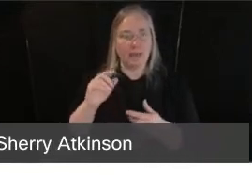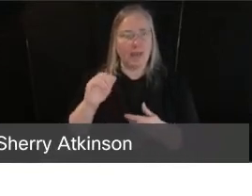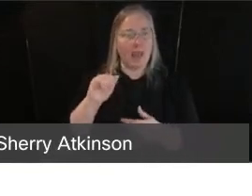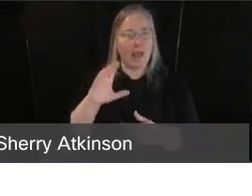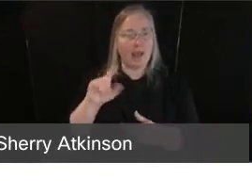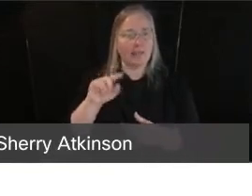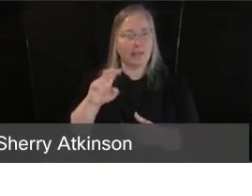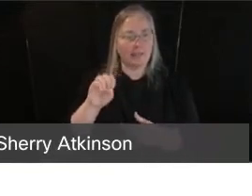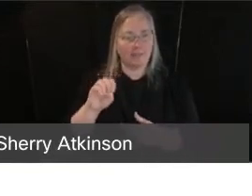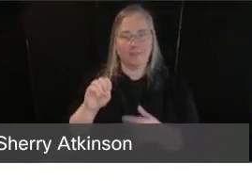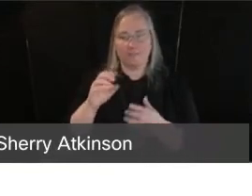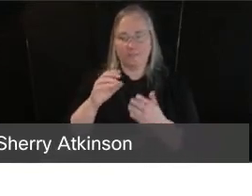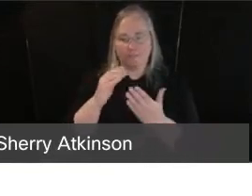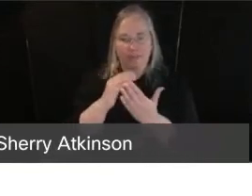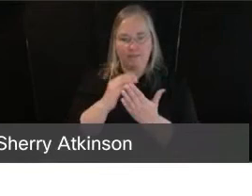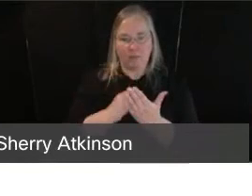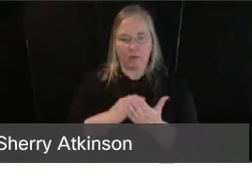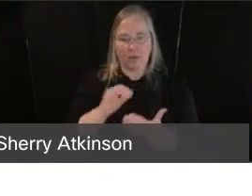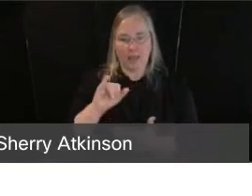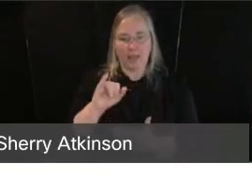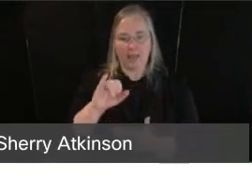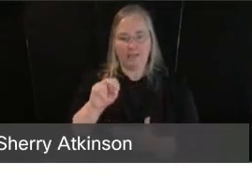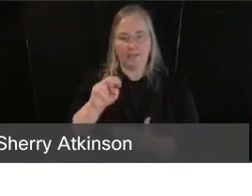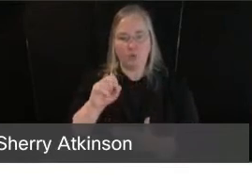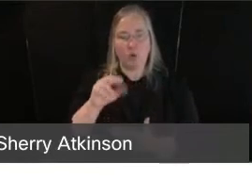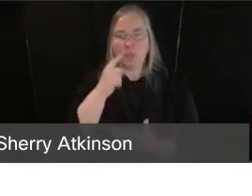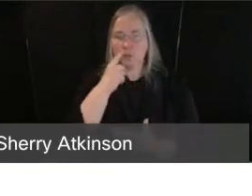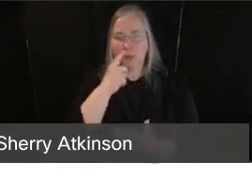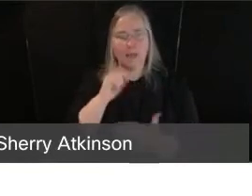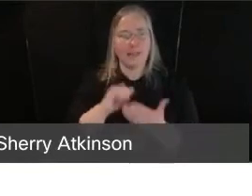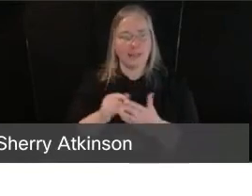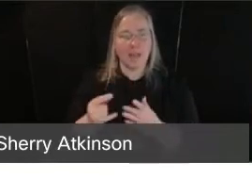here is that, this goes back to 2004,